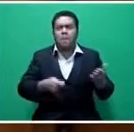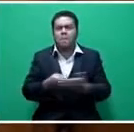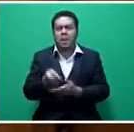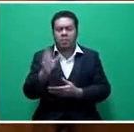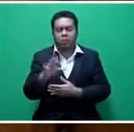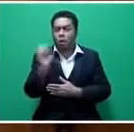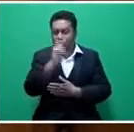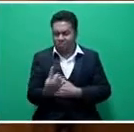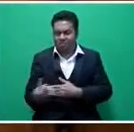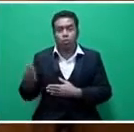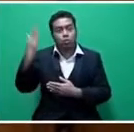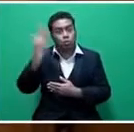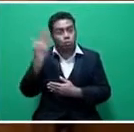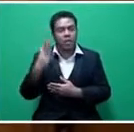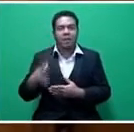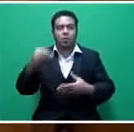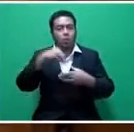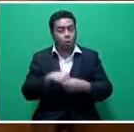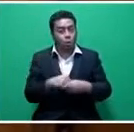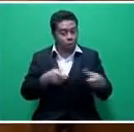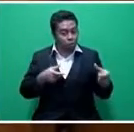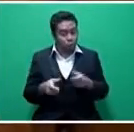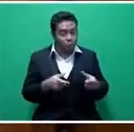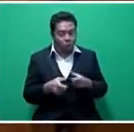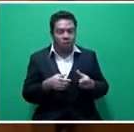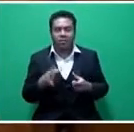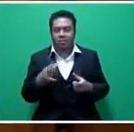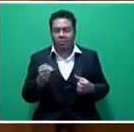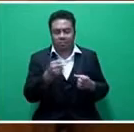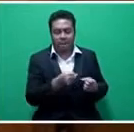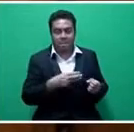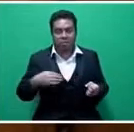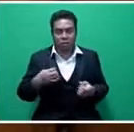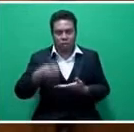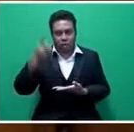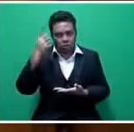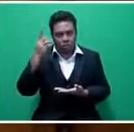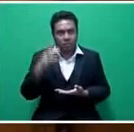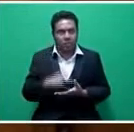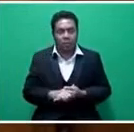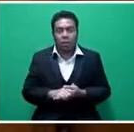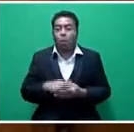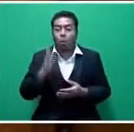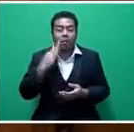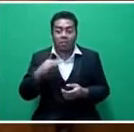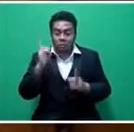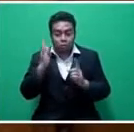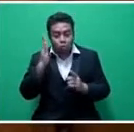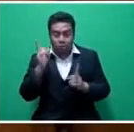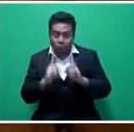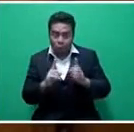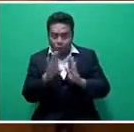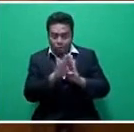particular school will be controlled by the Ministry for non-compliance for that term only until the school becomes compliant. We do